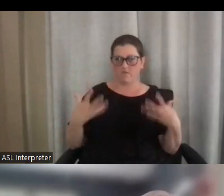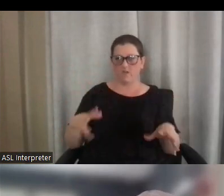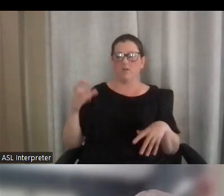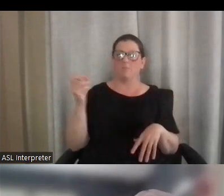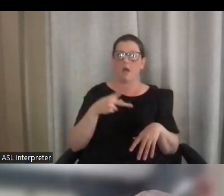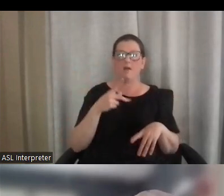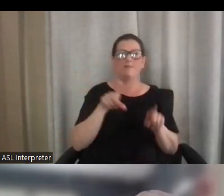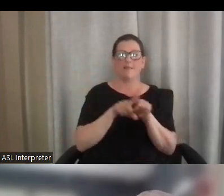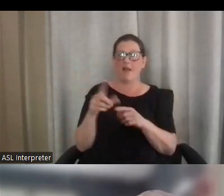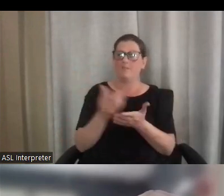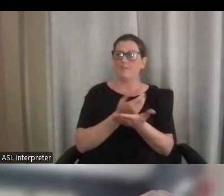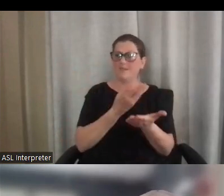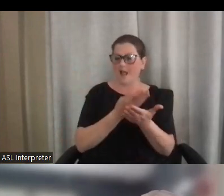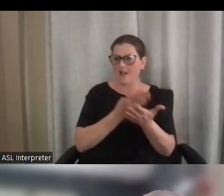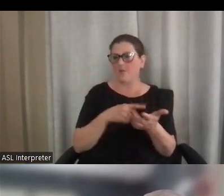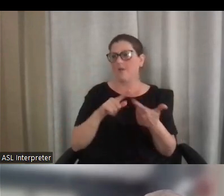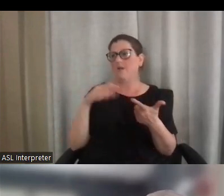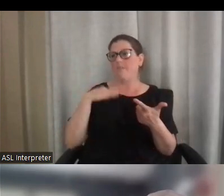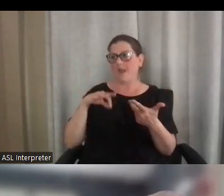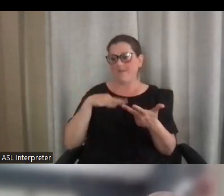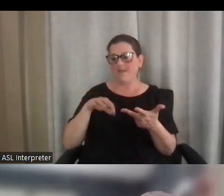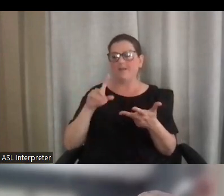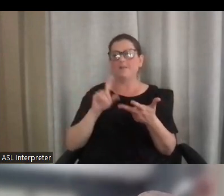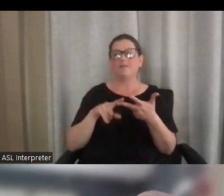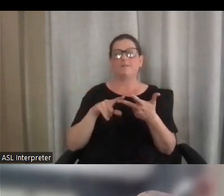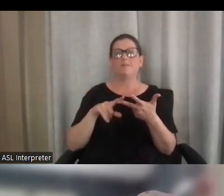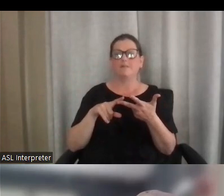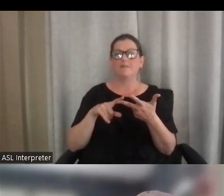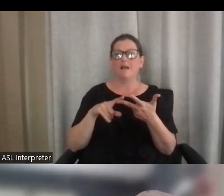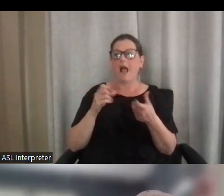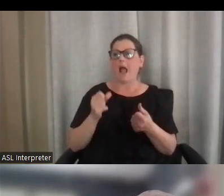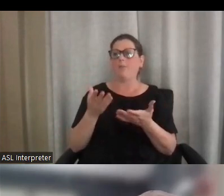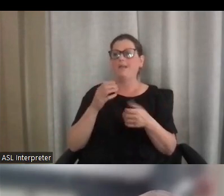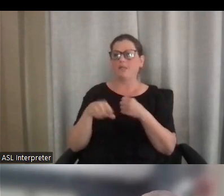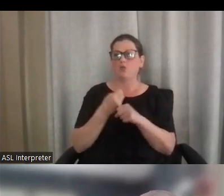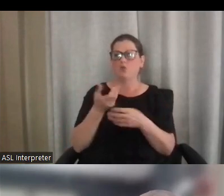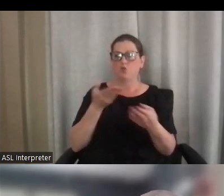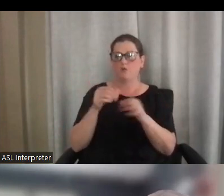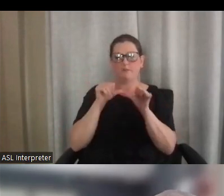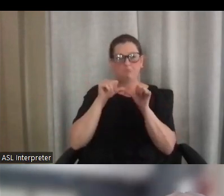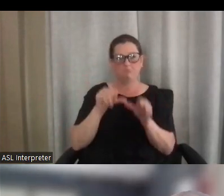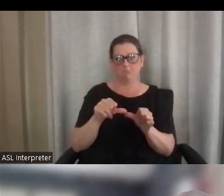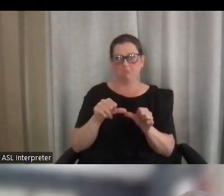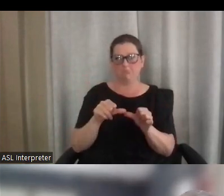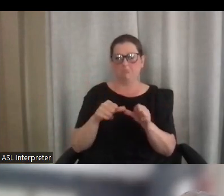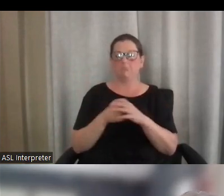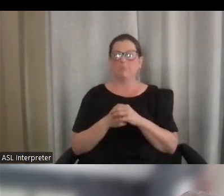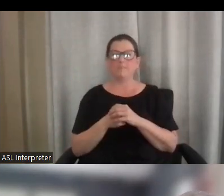salary, accrued benefits, and credit years of service with the employer.